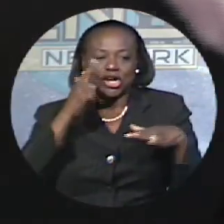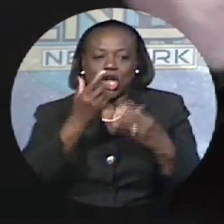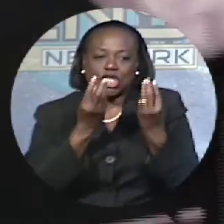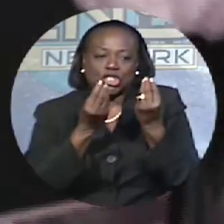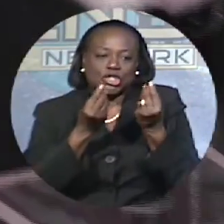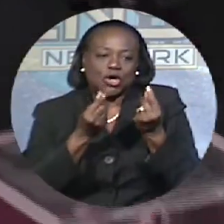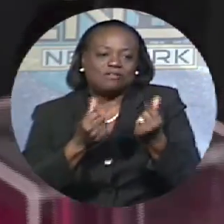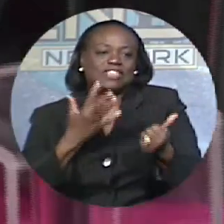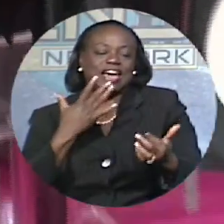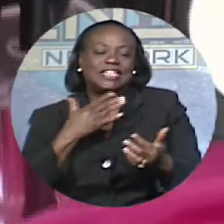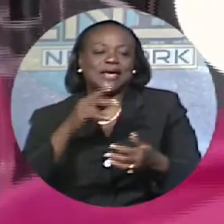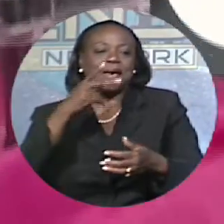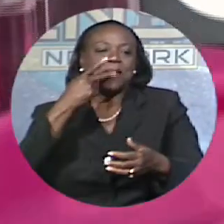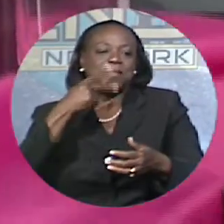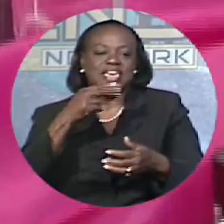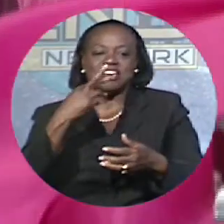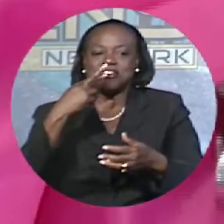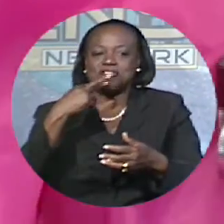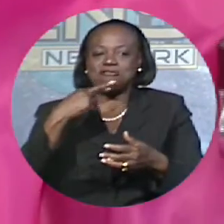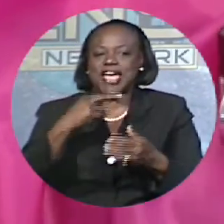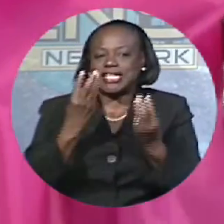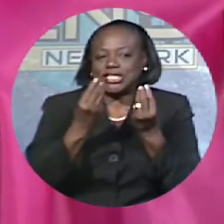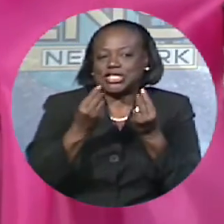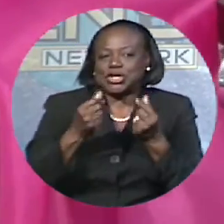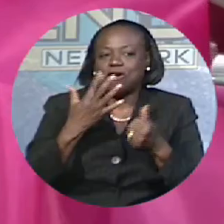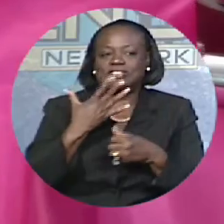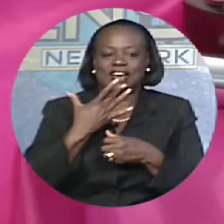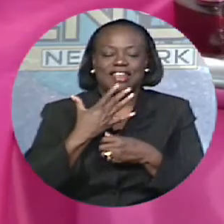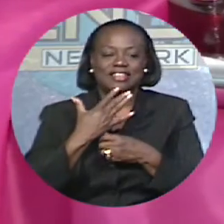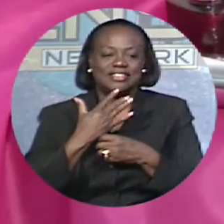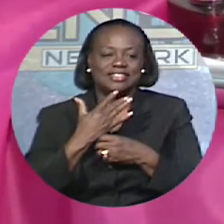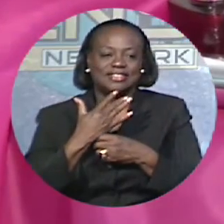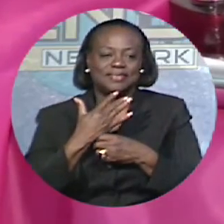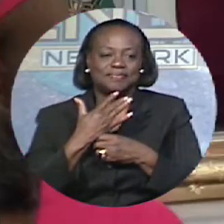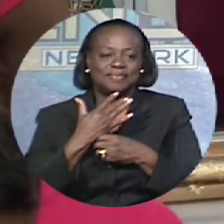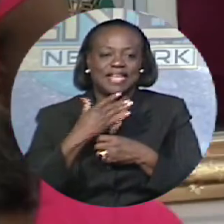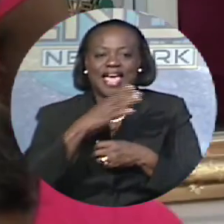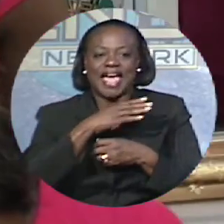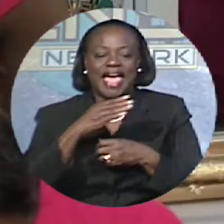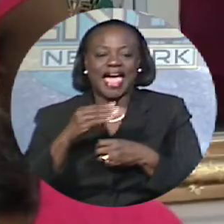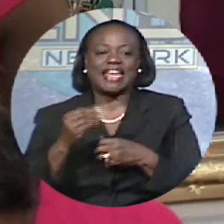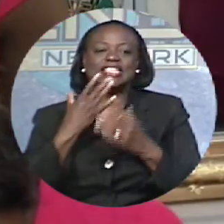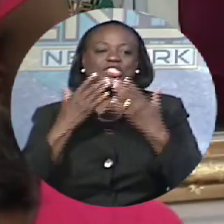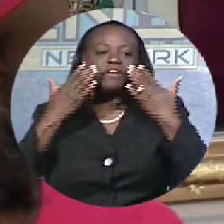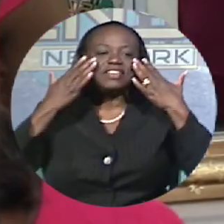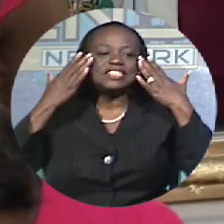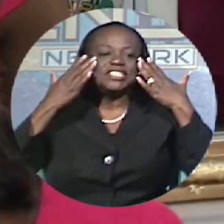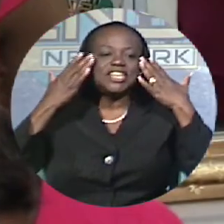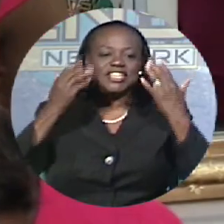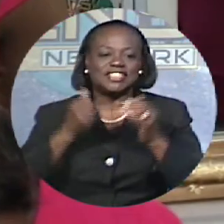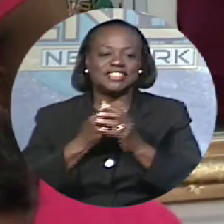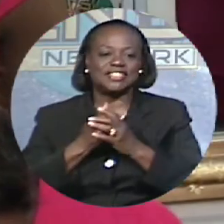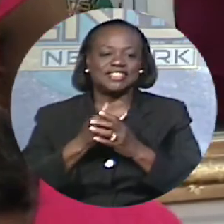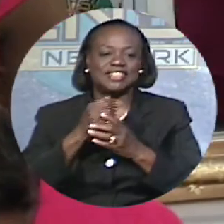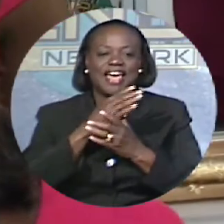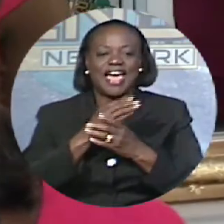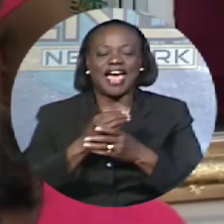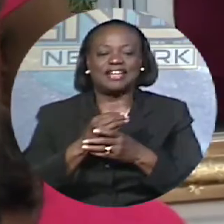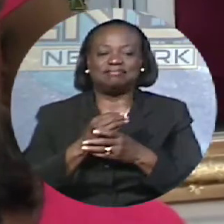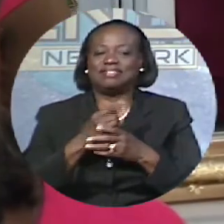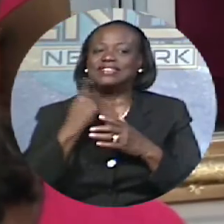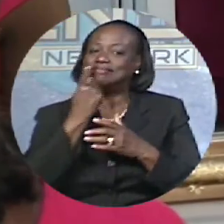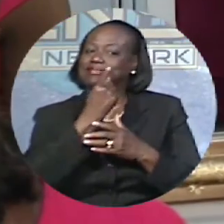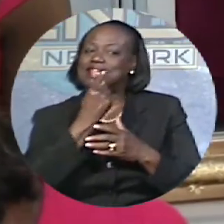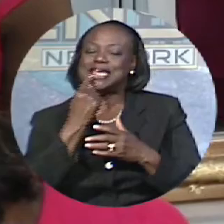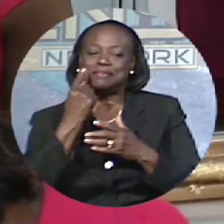soft pinks, reds, soft colors, and soft cheeks, and definitely you want to play up the lips.